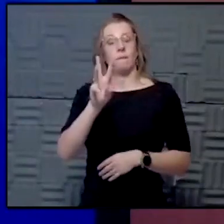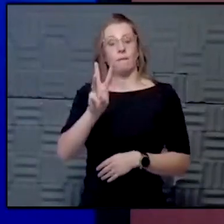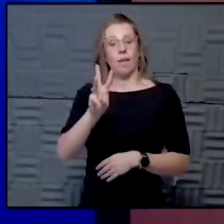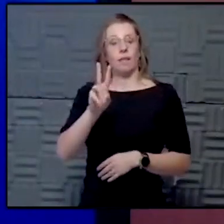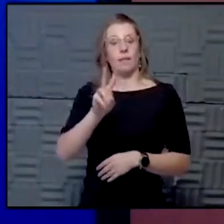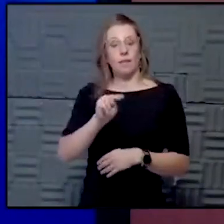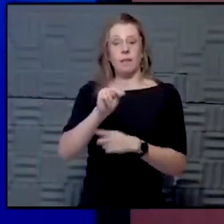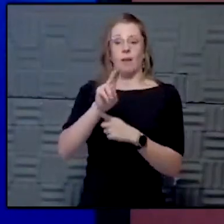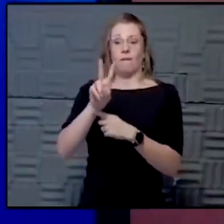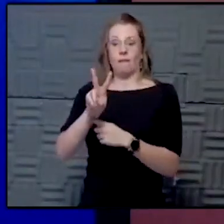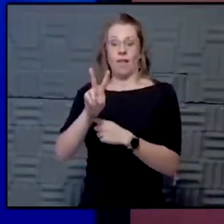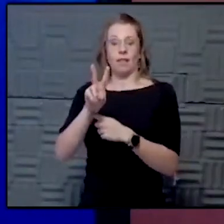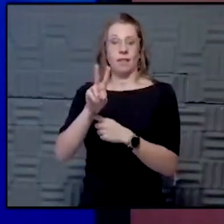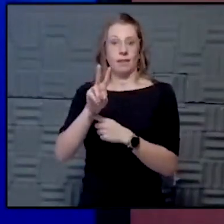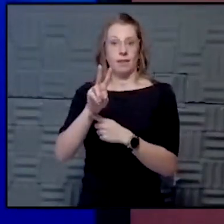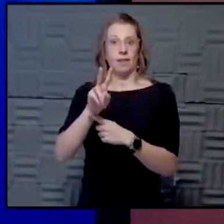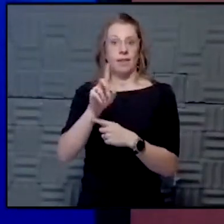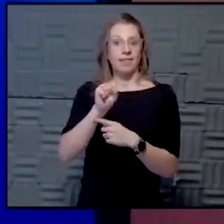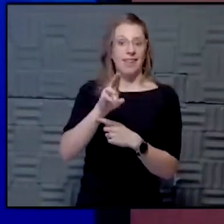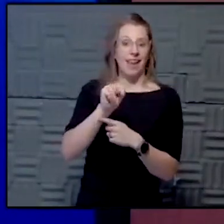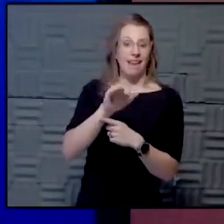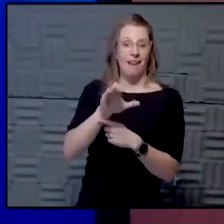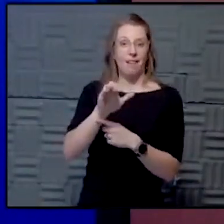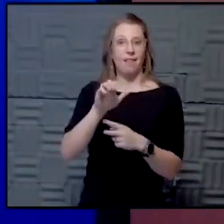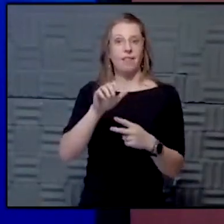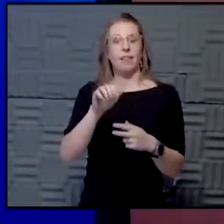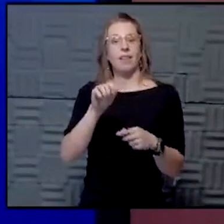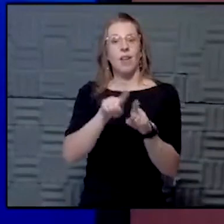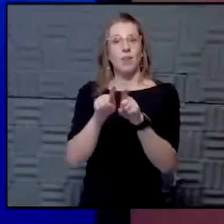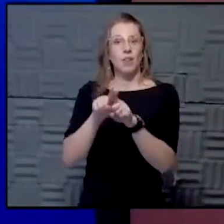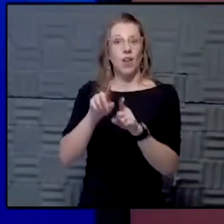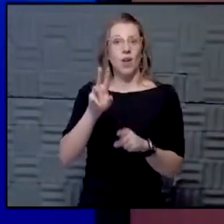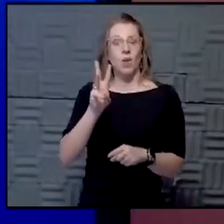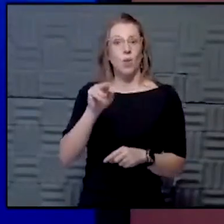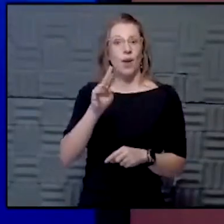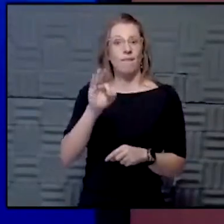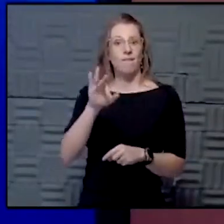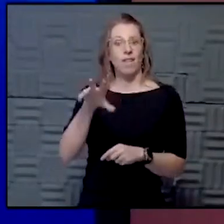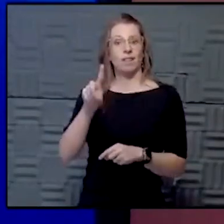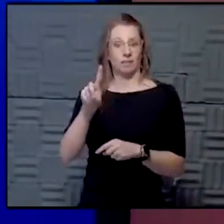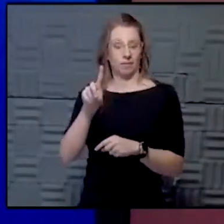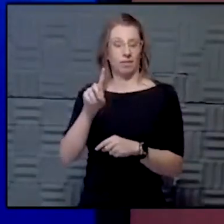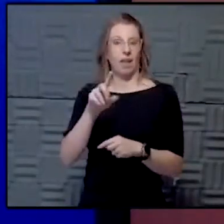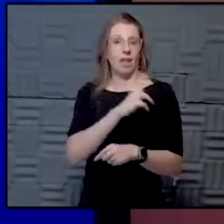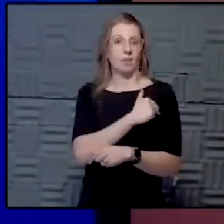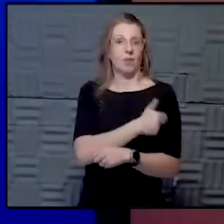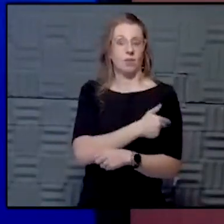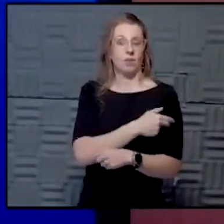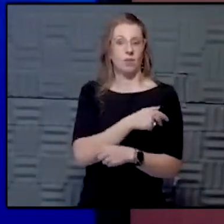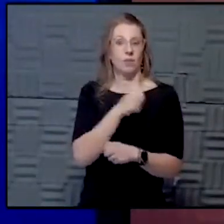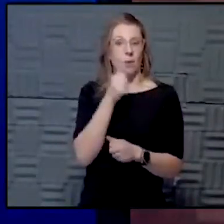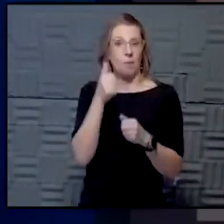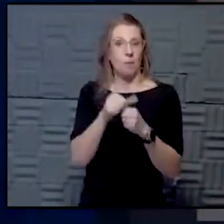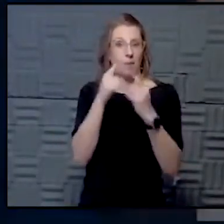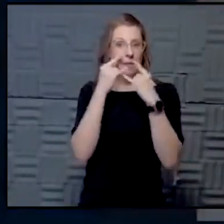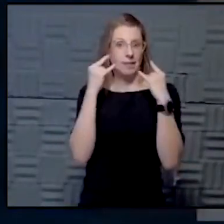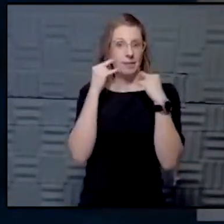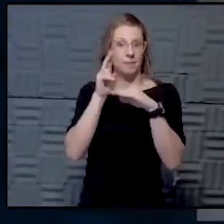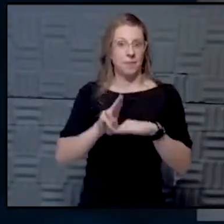Seneca, and from William Newton Hospital in Winfield. We'll see you tomorrow. Schedule your vaccine and remember to wear your mask.